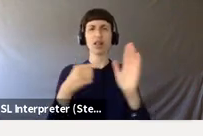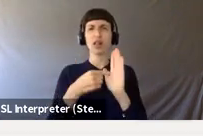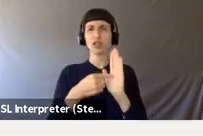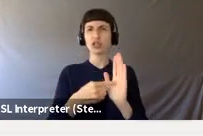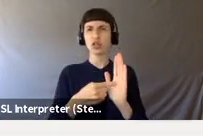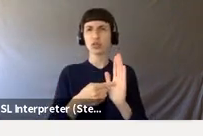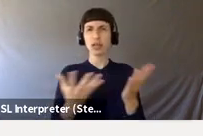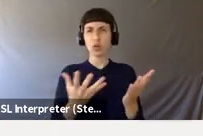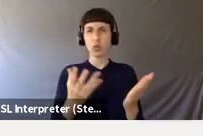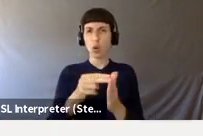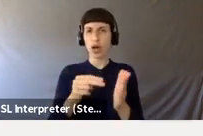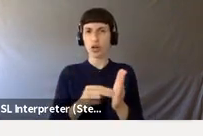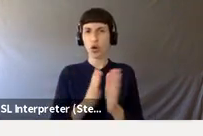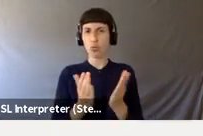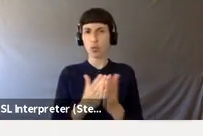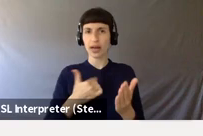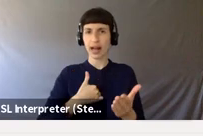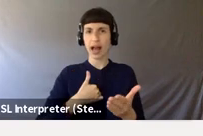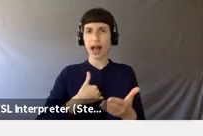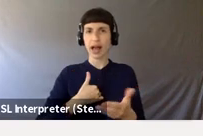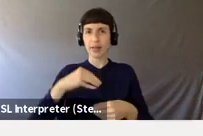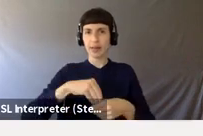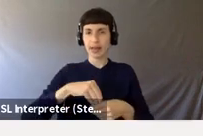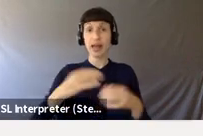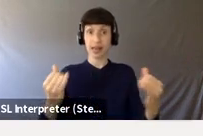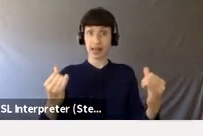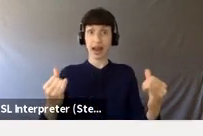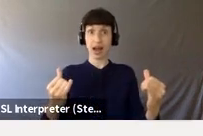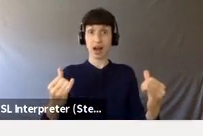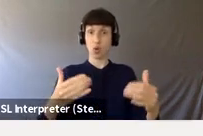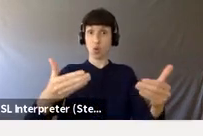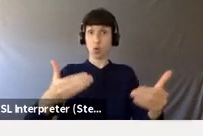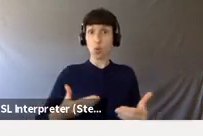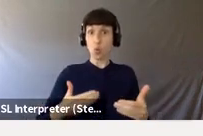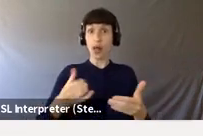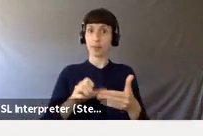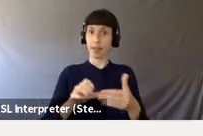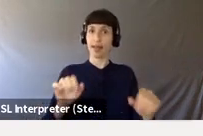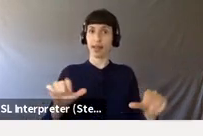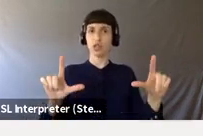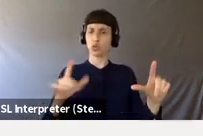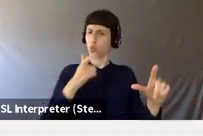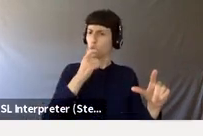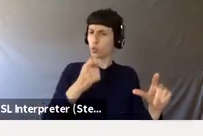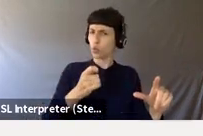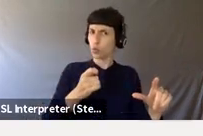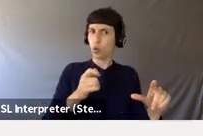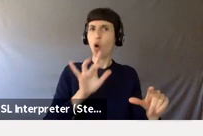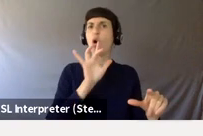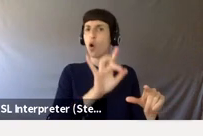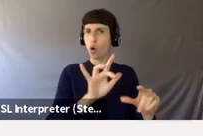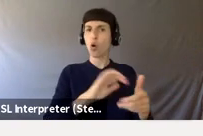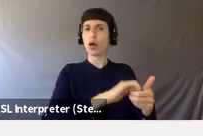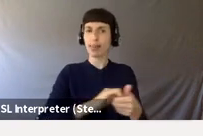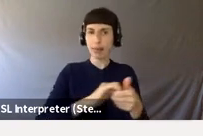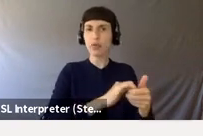in. So now I can see I'm on the welcome page. Oh, interesting. I can go to the collaboration space. I can go to our library. I